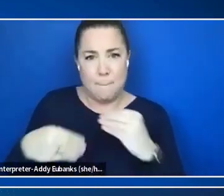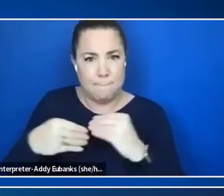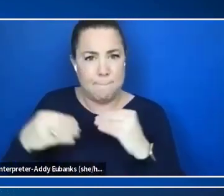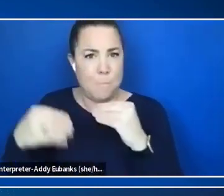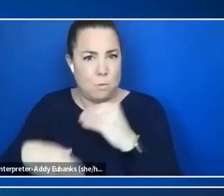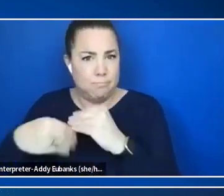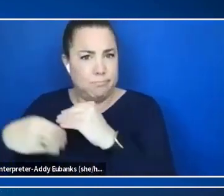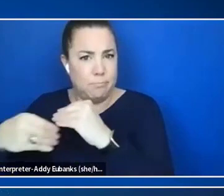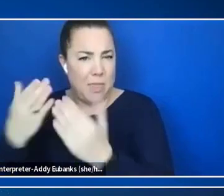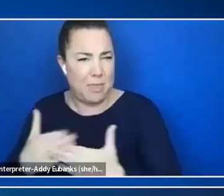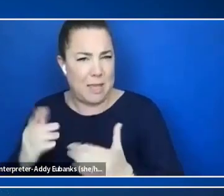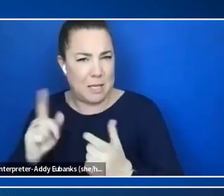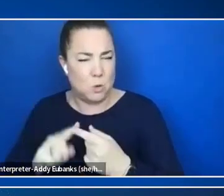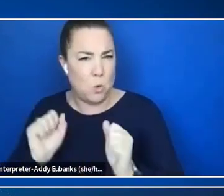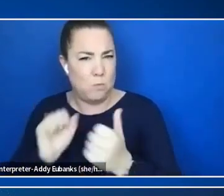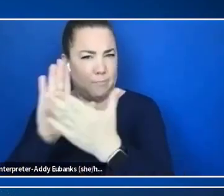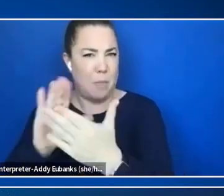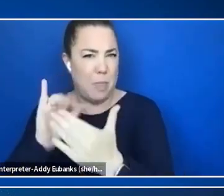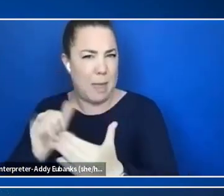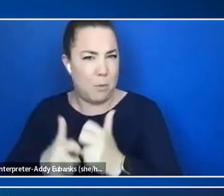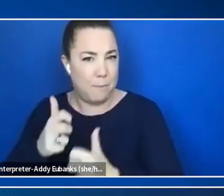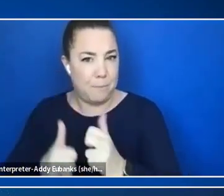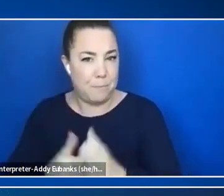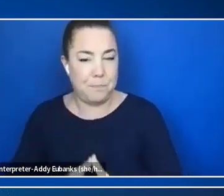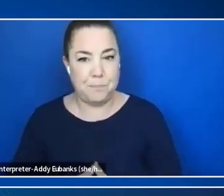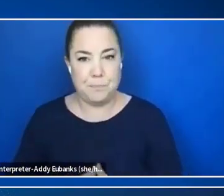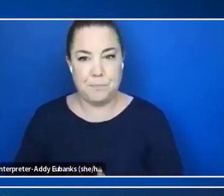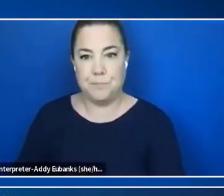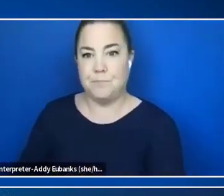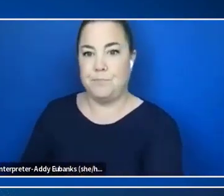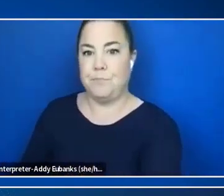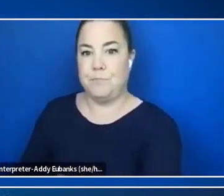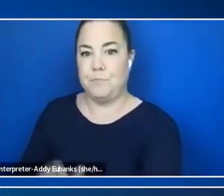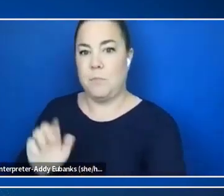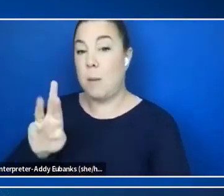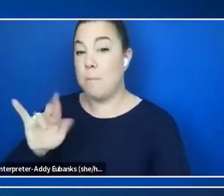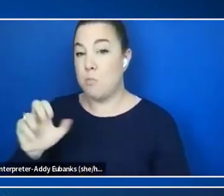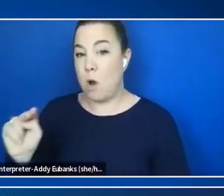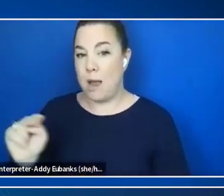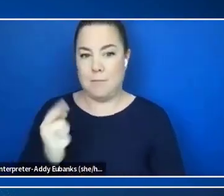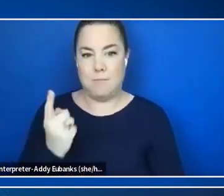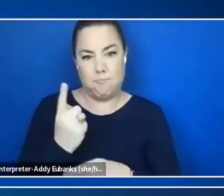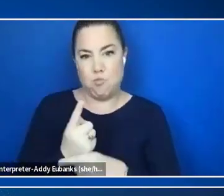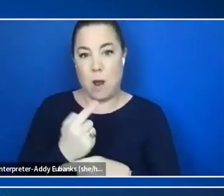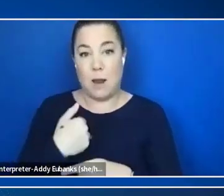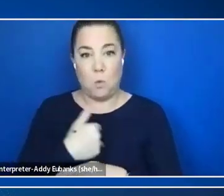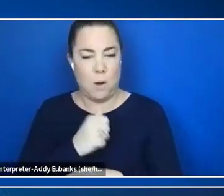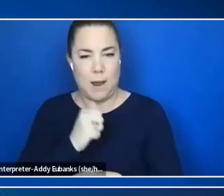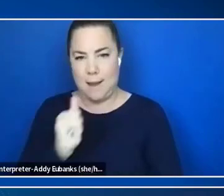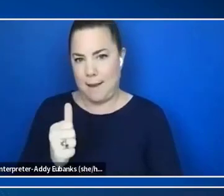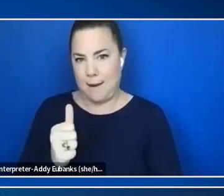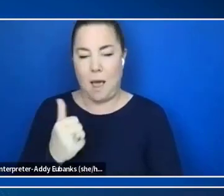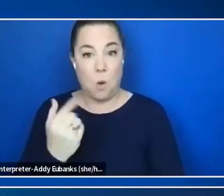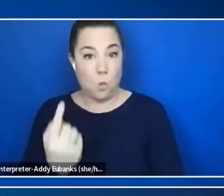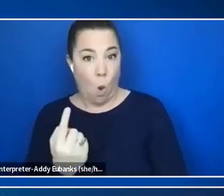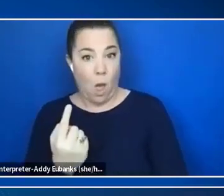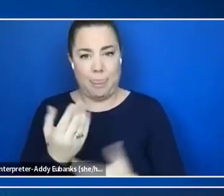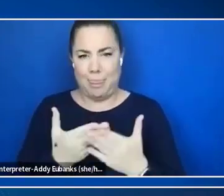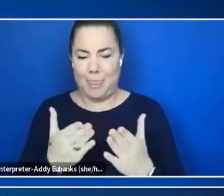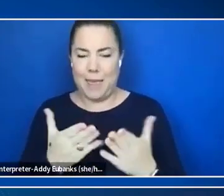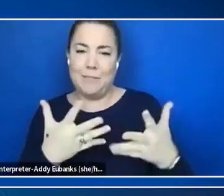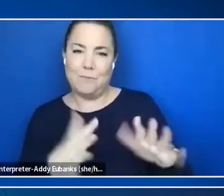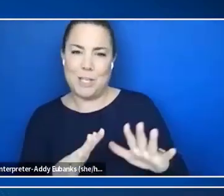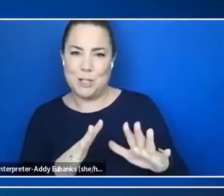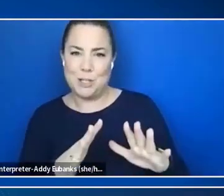up on that, as Lisa said, there are a lot of things we have in place to address this, and it's not one reviewer who reviews the application and gives a